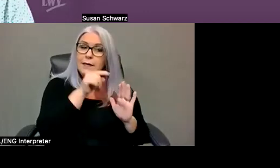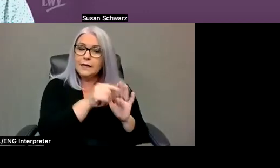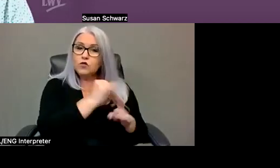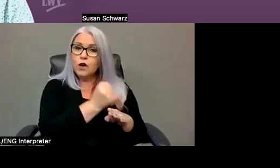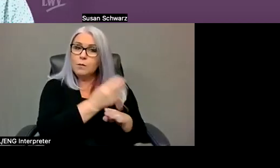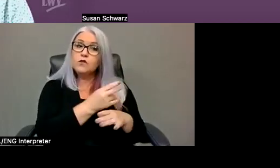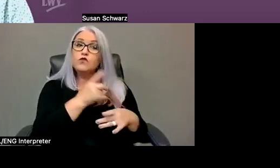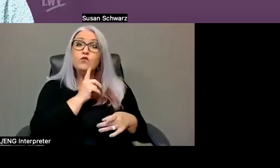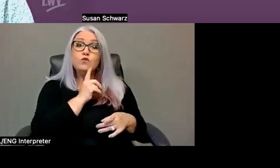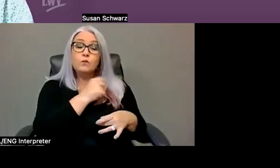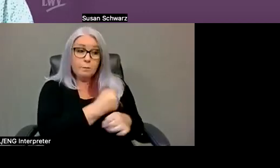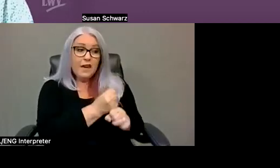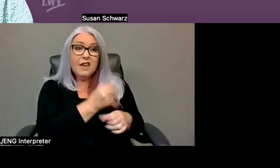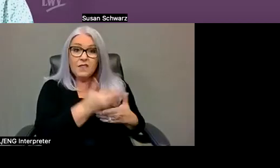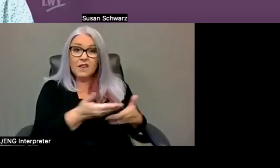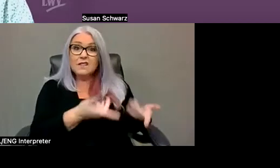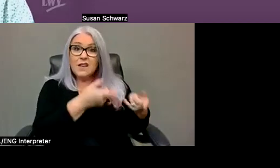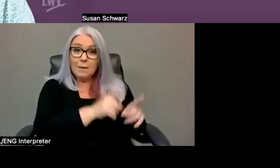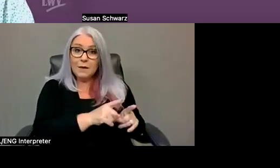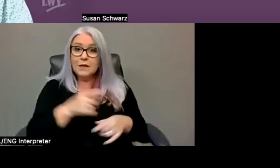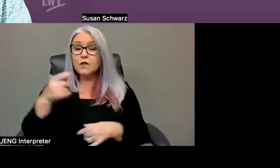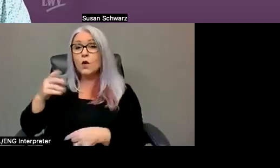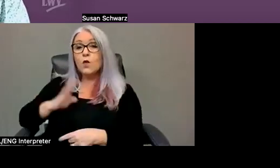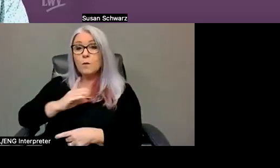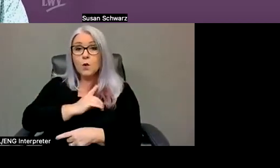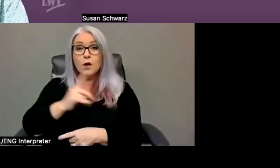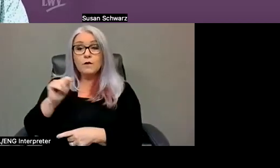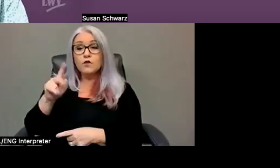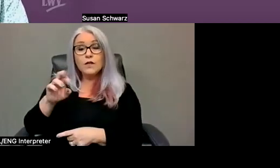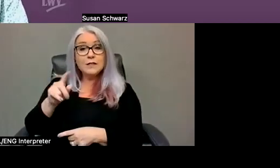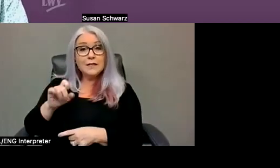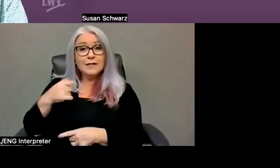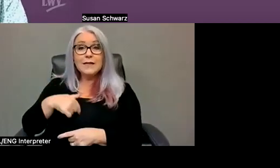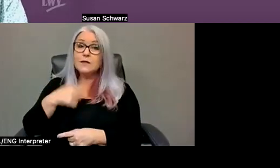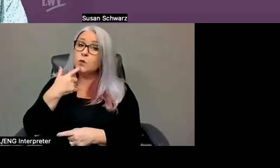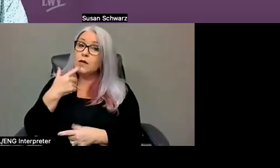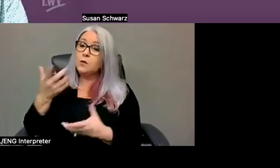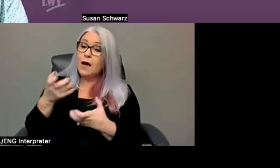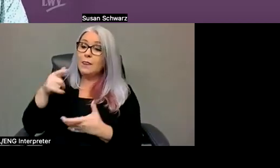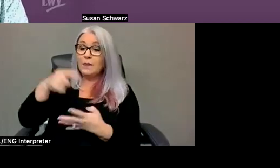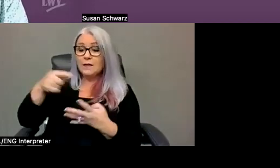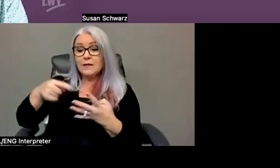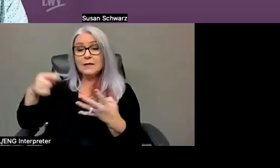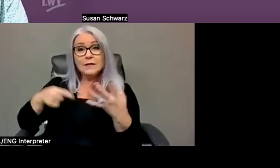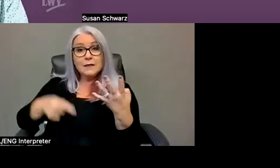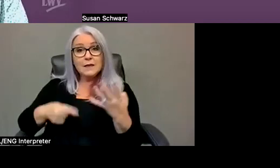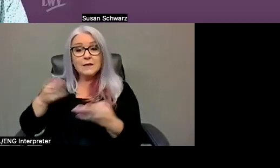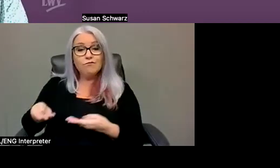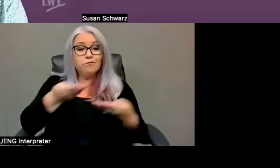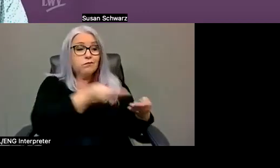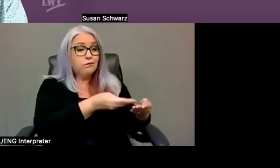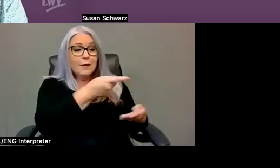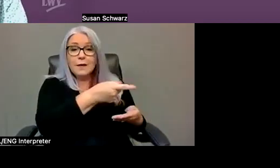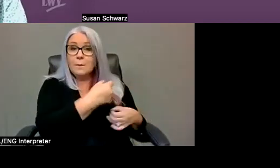board of trustees will say, this is the policy that we would like to have done. Please make it work. And he handles the